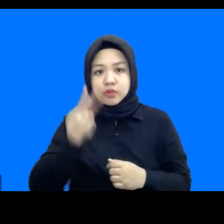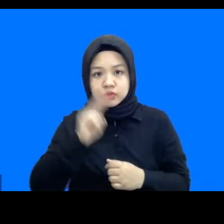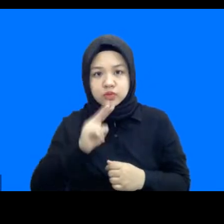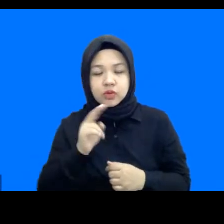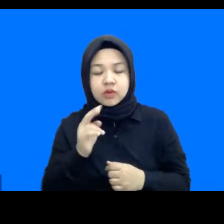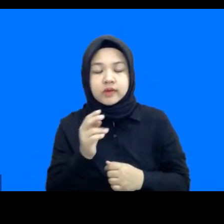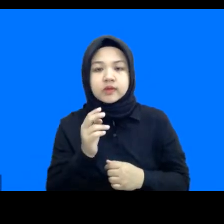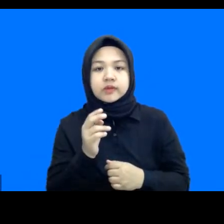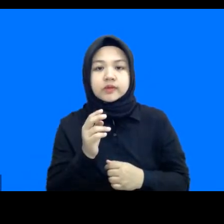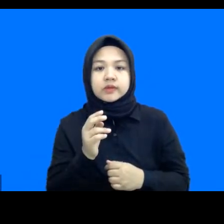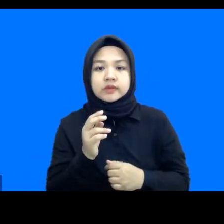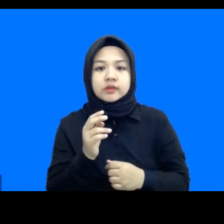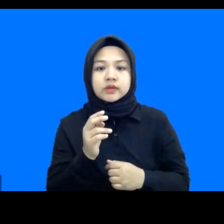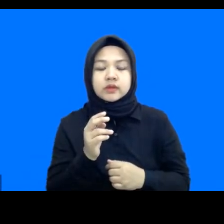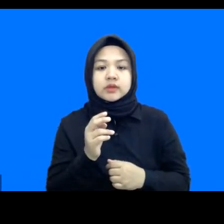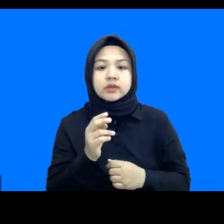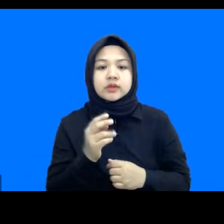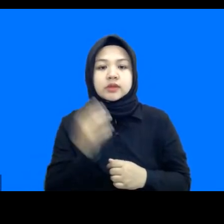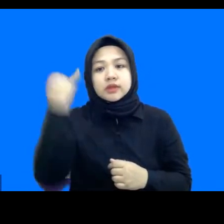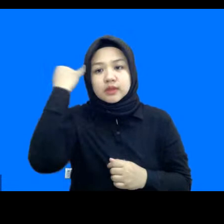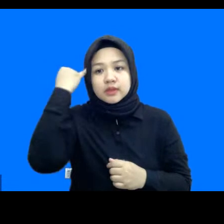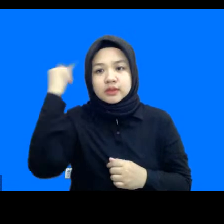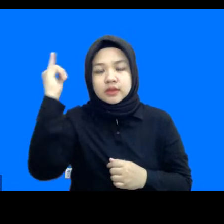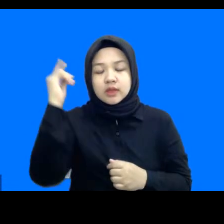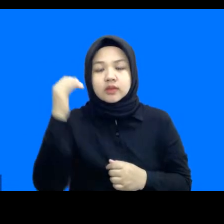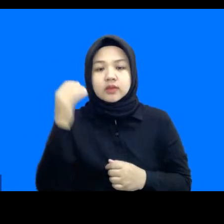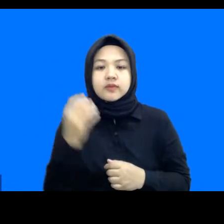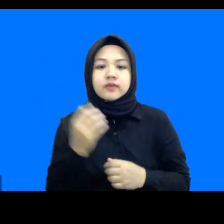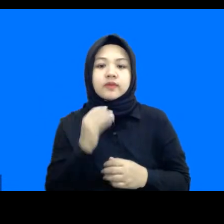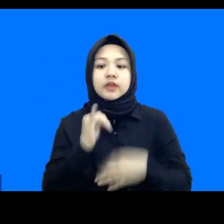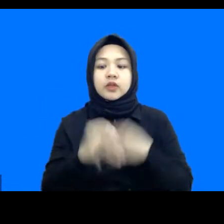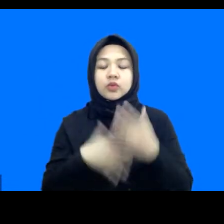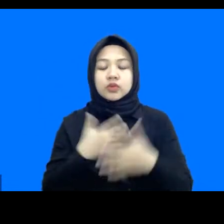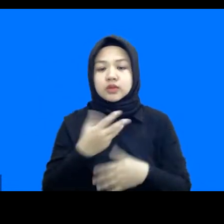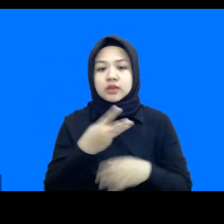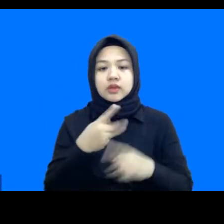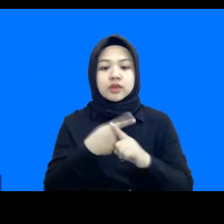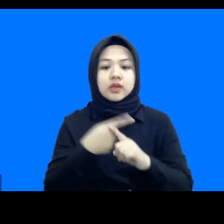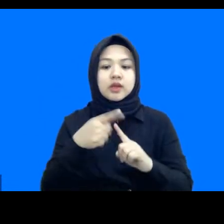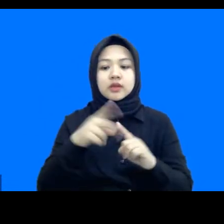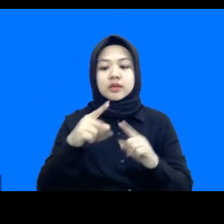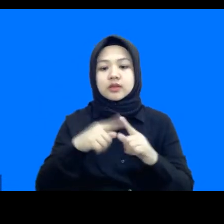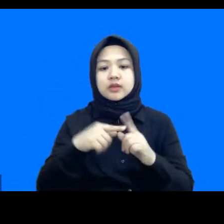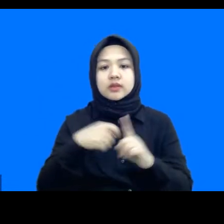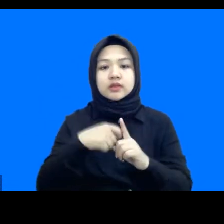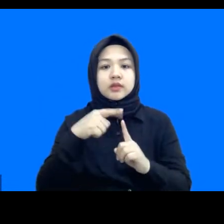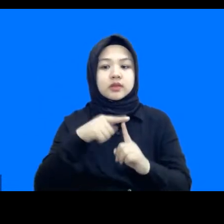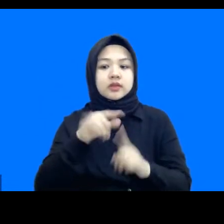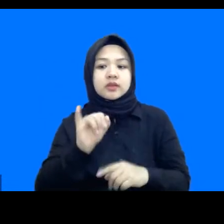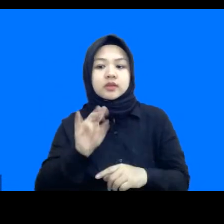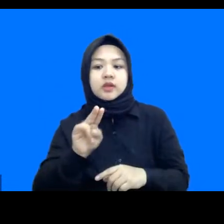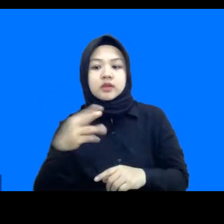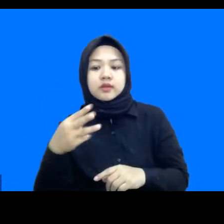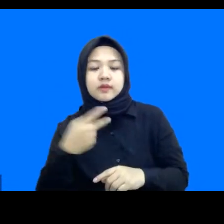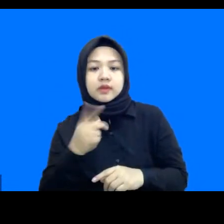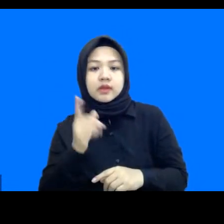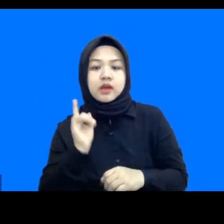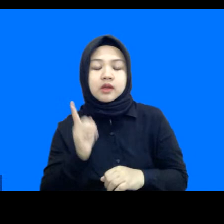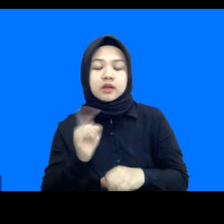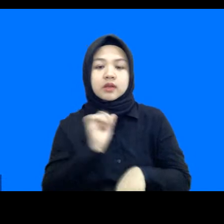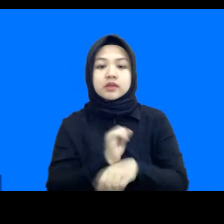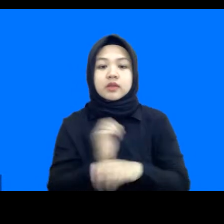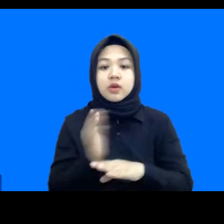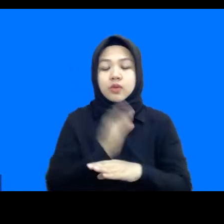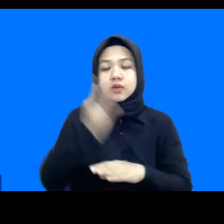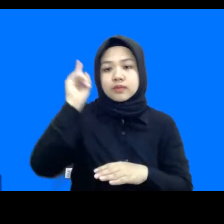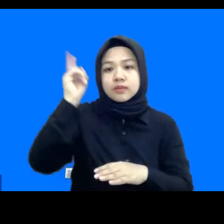Transparency Initiative. And then we have an initial work now in a mining area in Dinagat